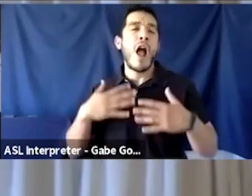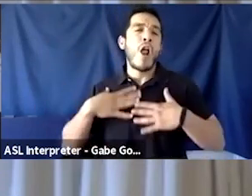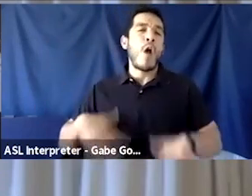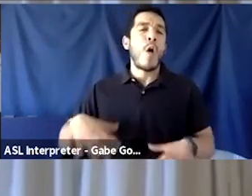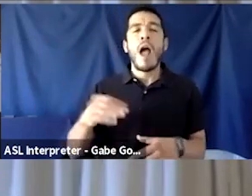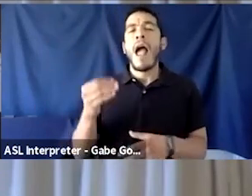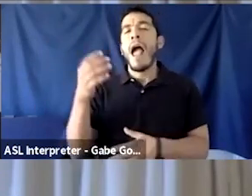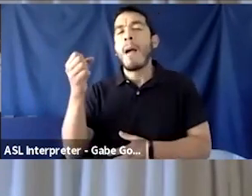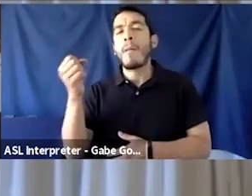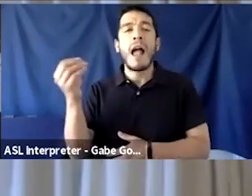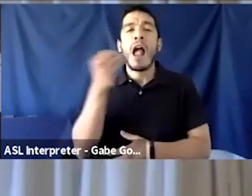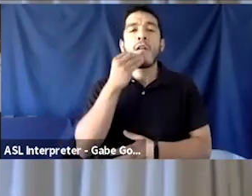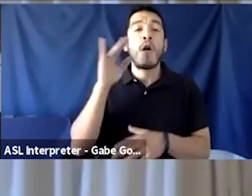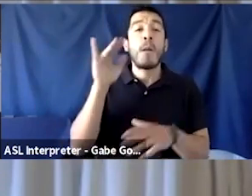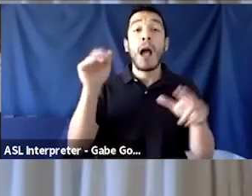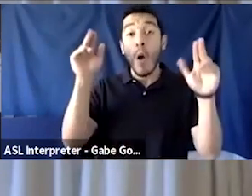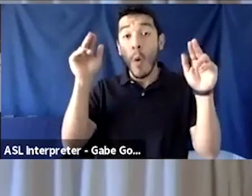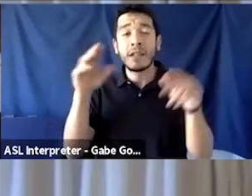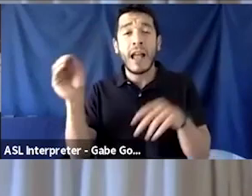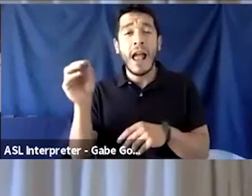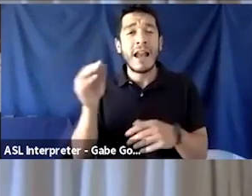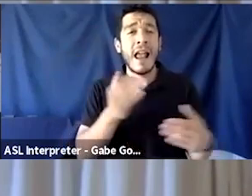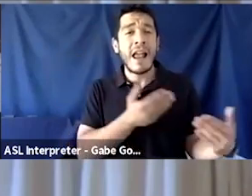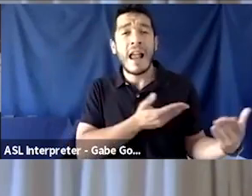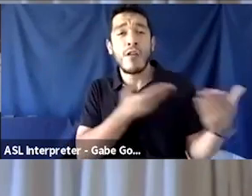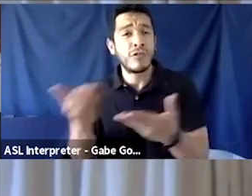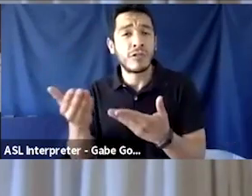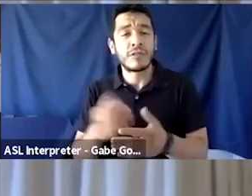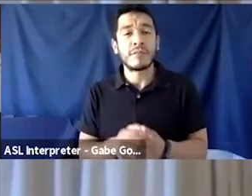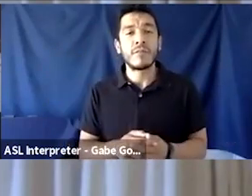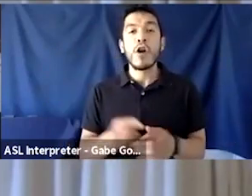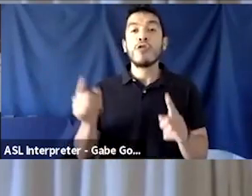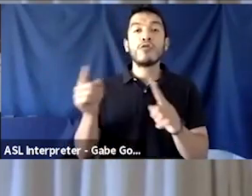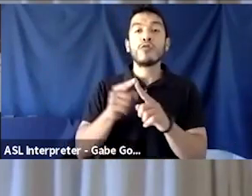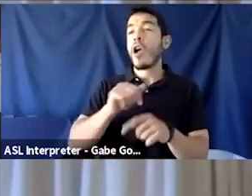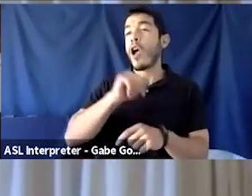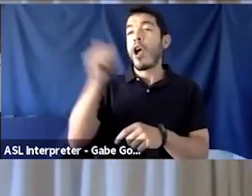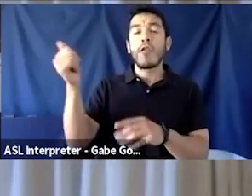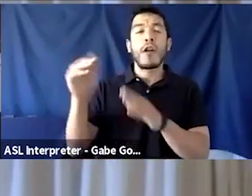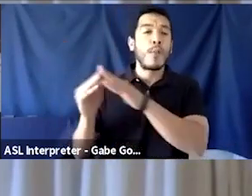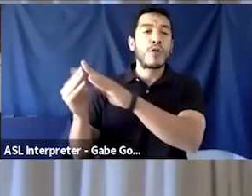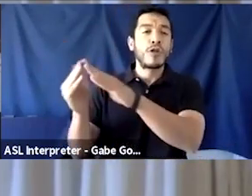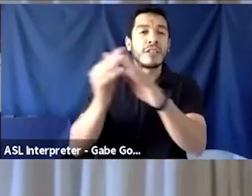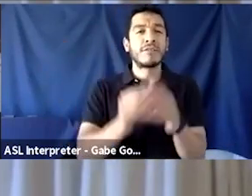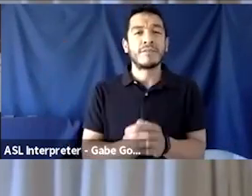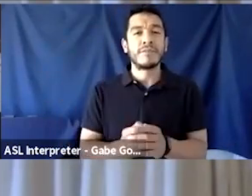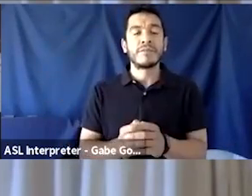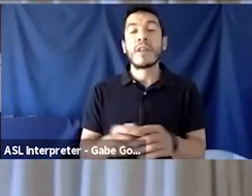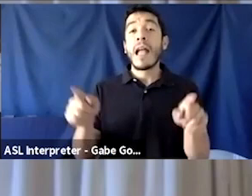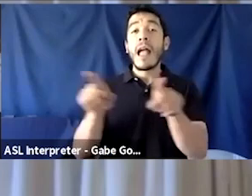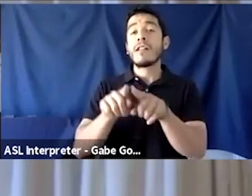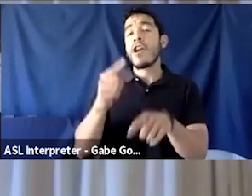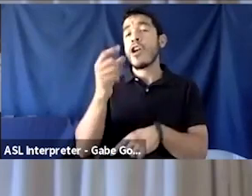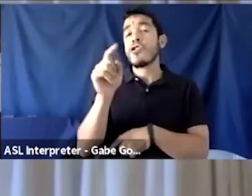food by horse and carriages to the outlying neighborhoods. And as gentrification came